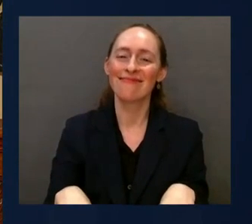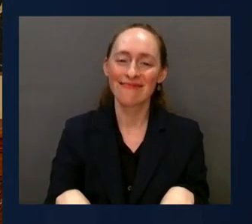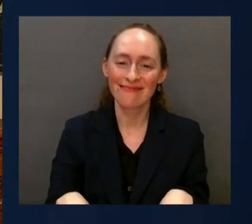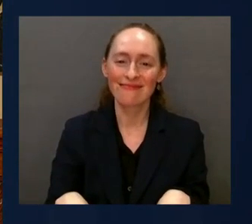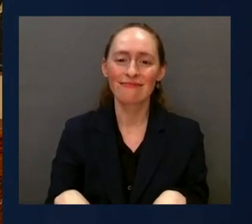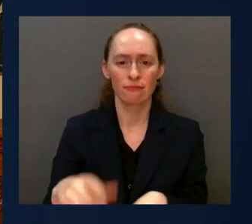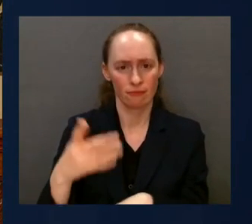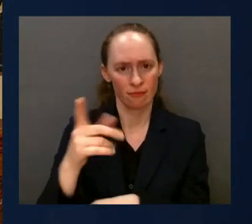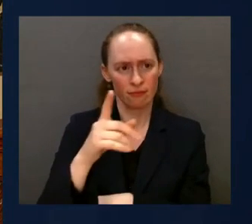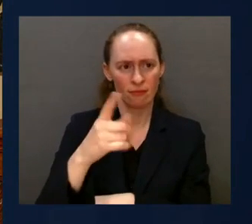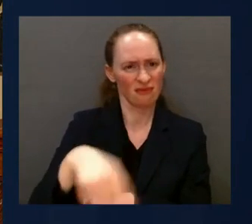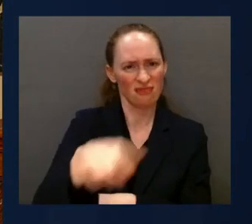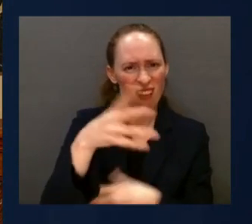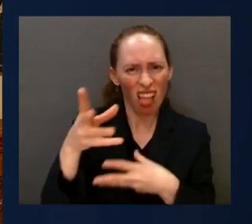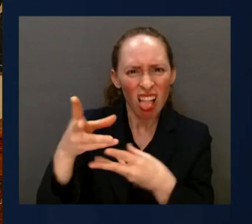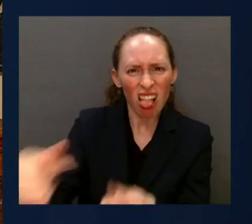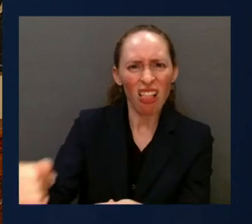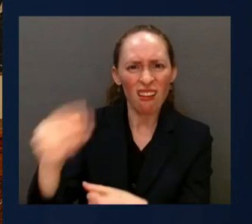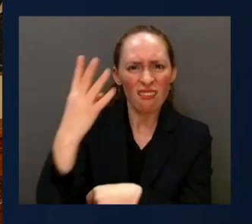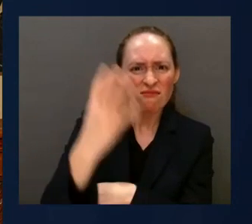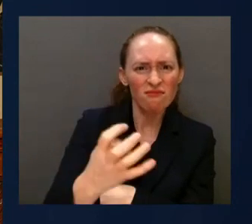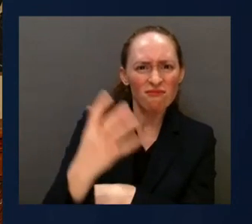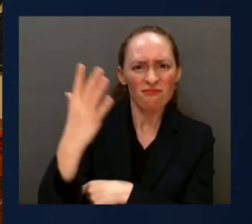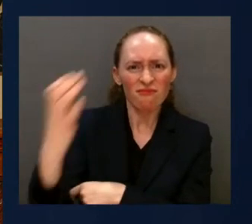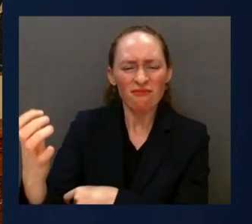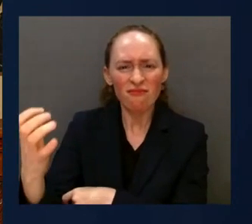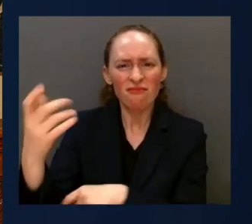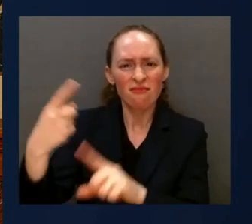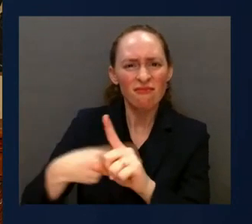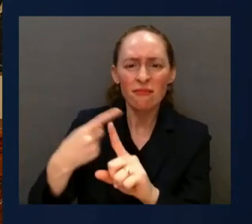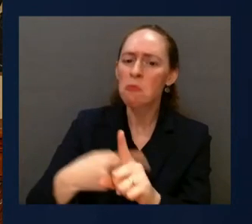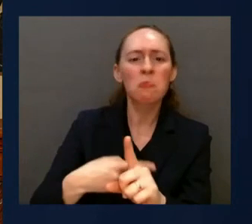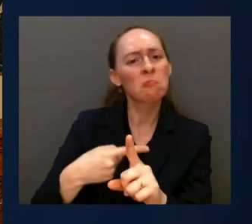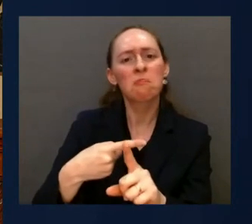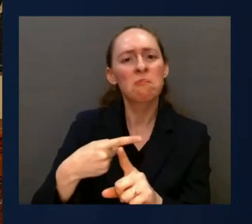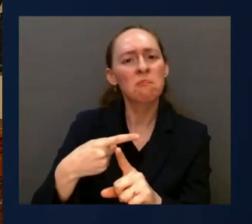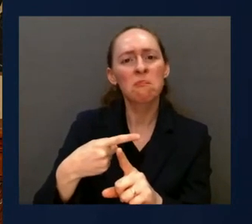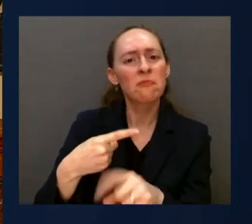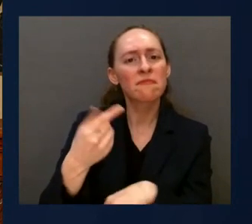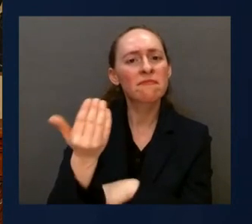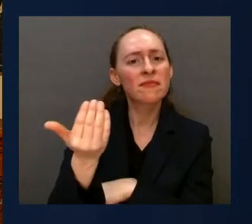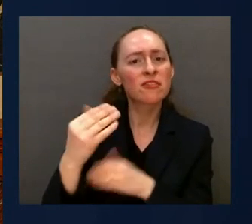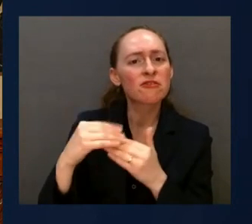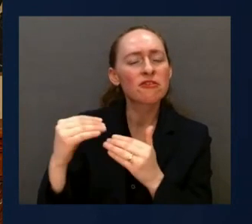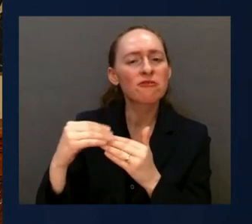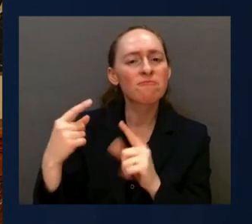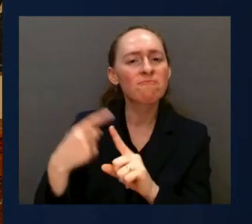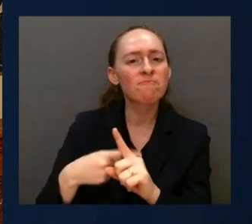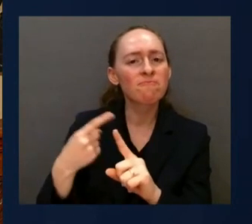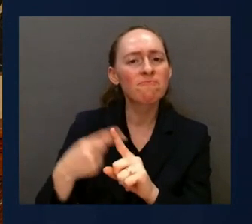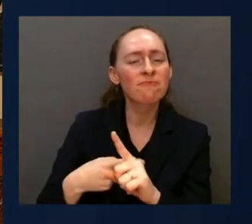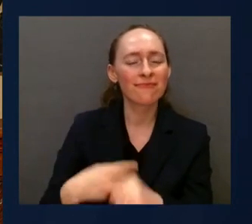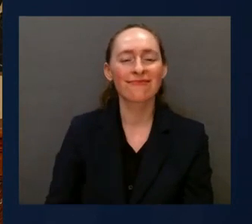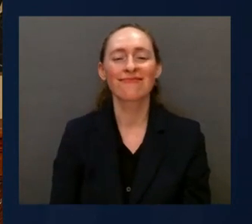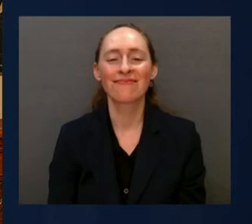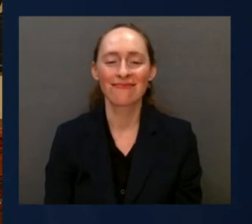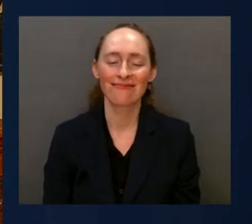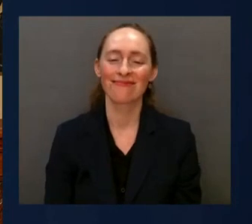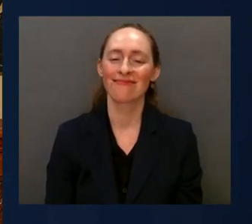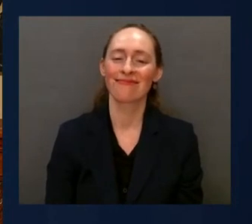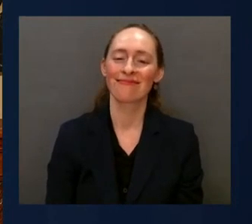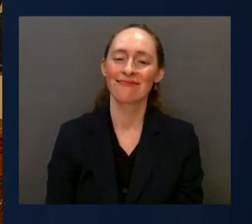way, why wouldn't we want that? Now, some members here are threatening, and I know it's not an official party position,